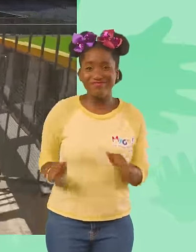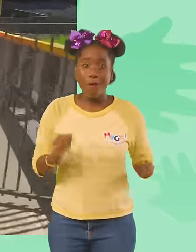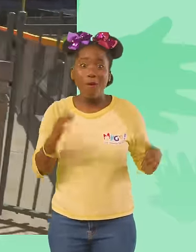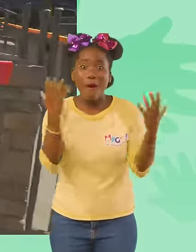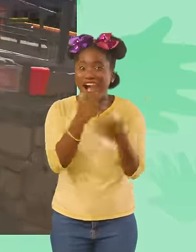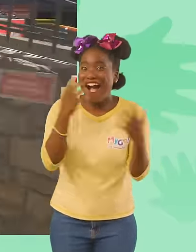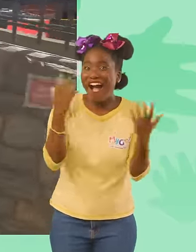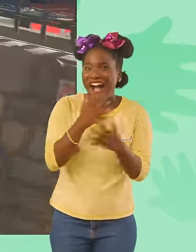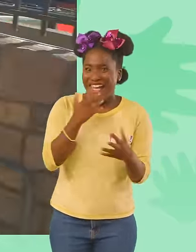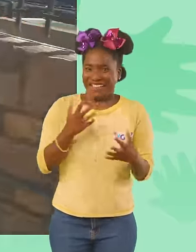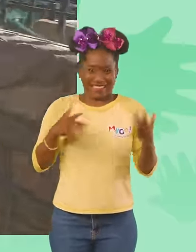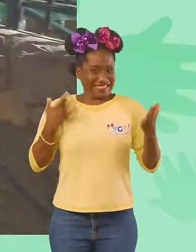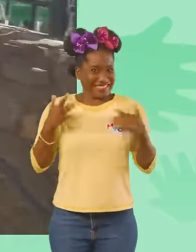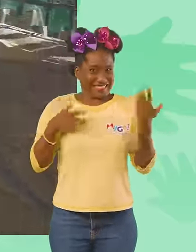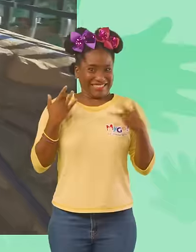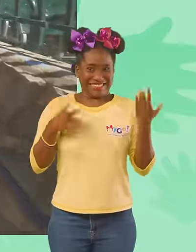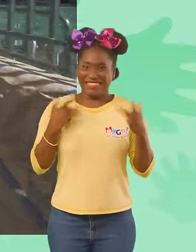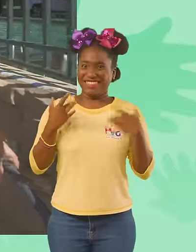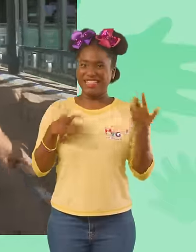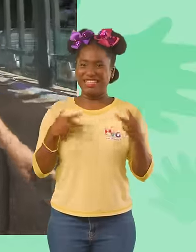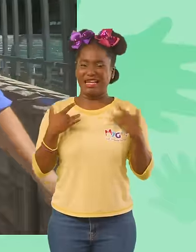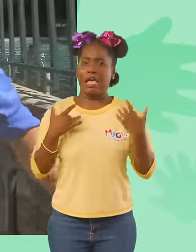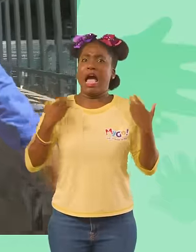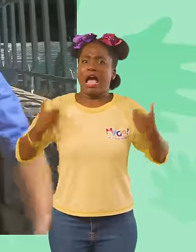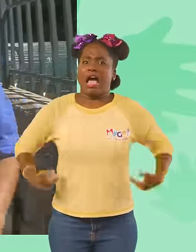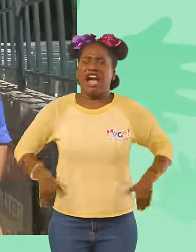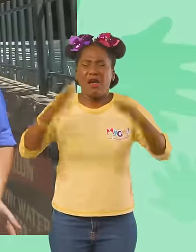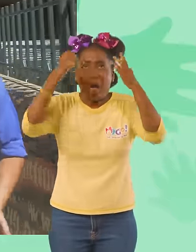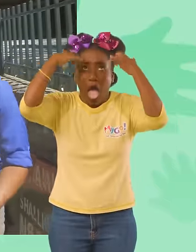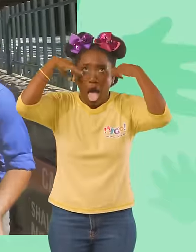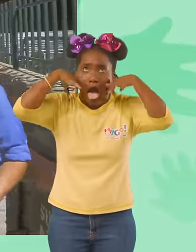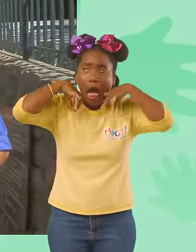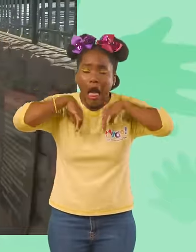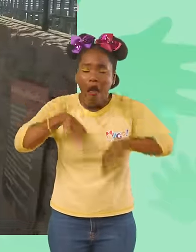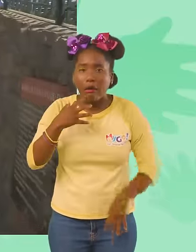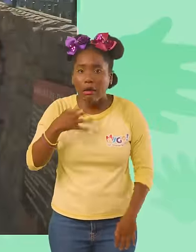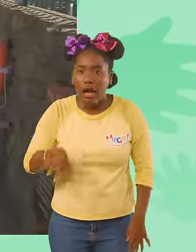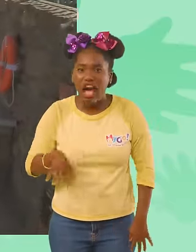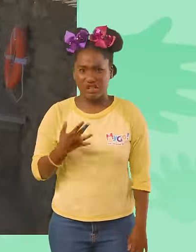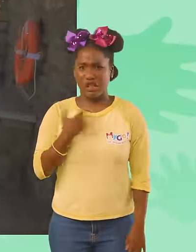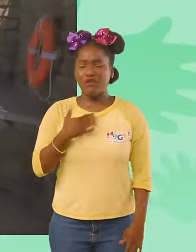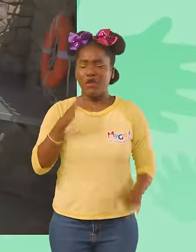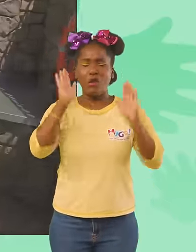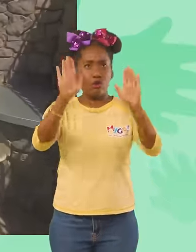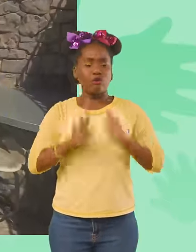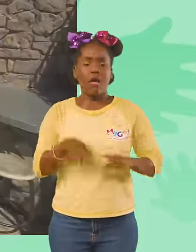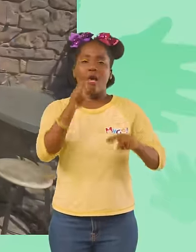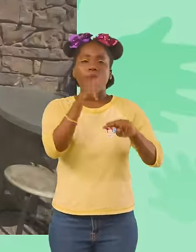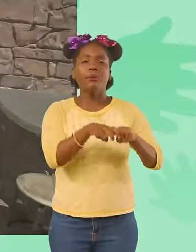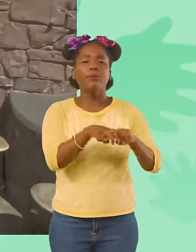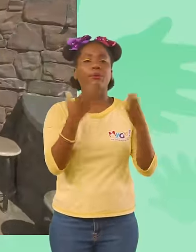Whoa, I am so excited. I am so warm. This is gonna feel so good.